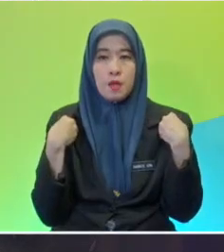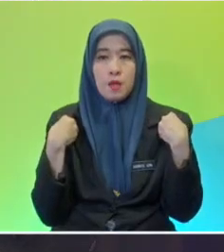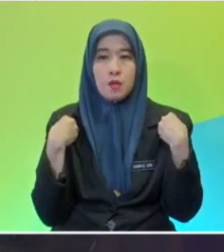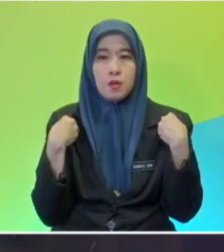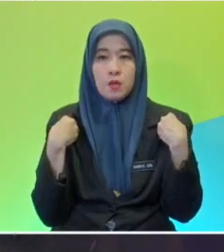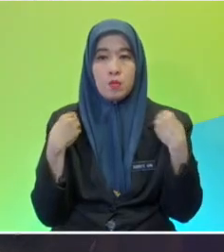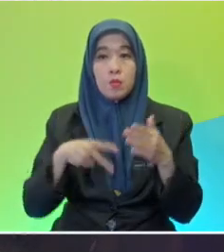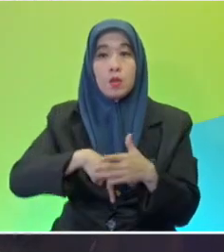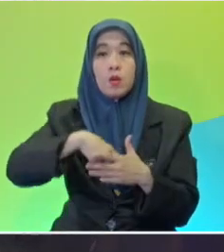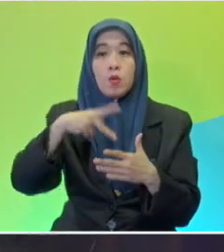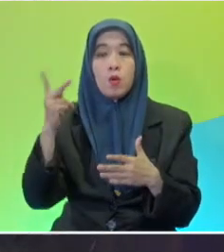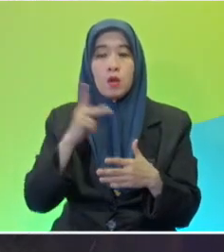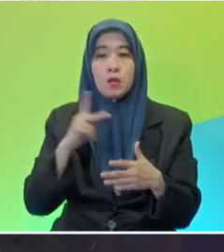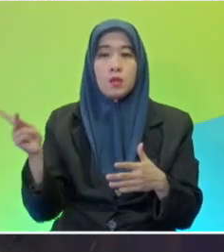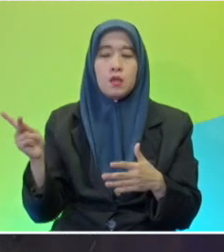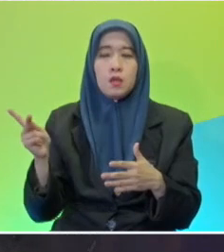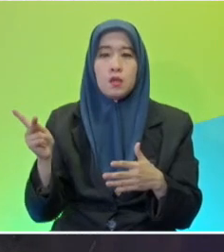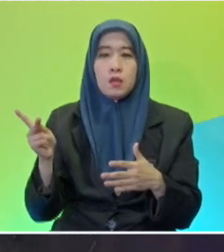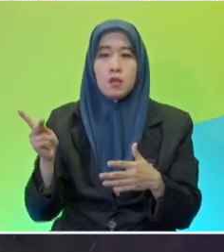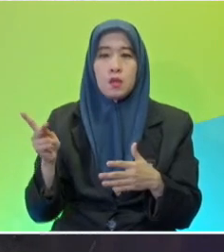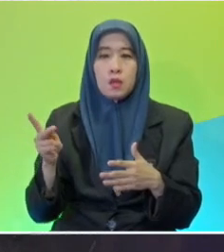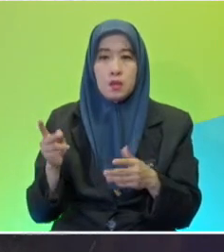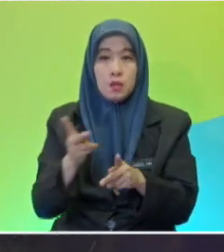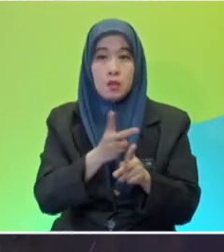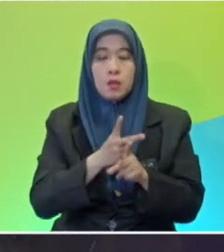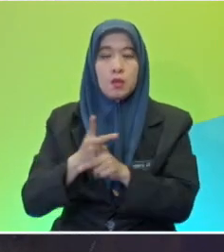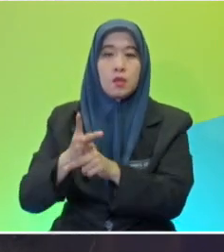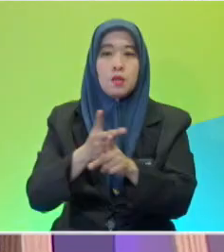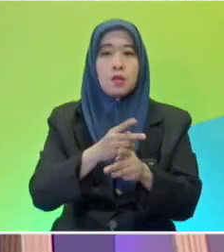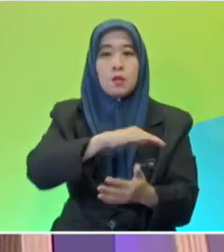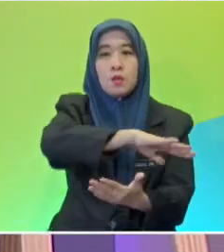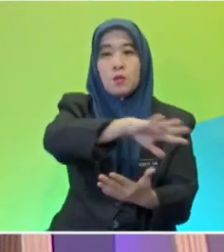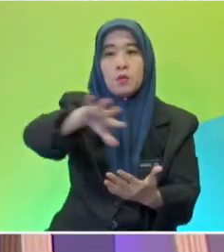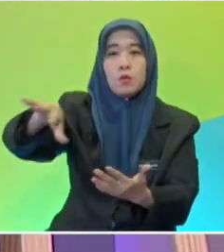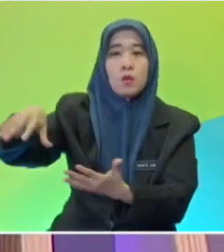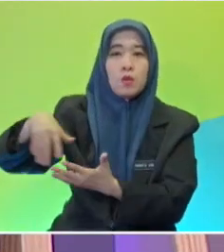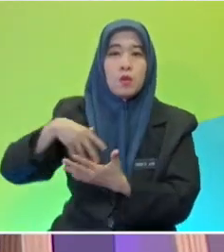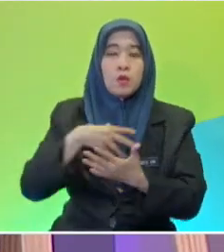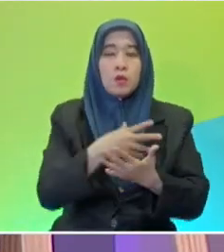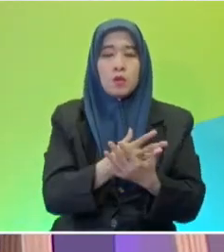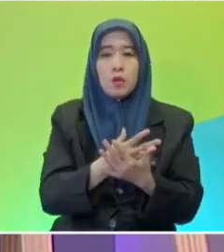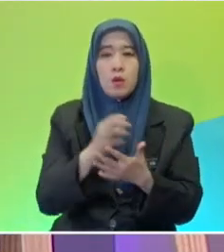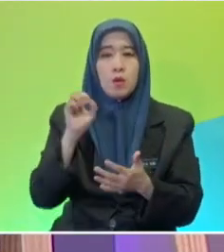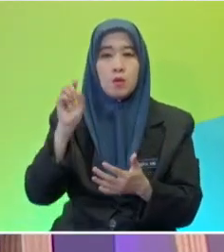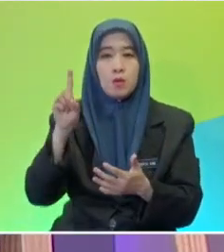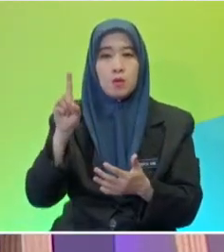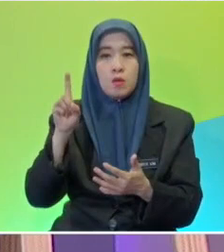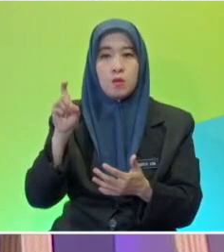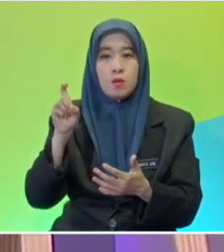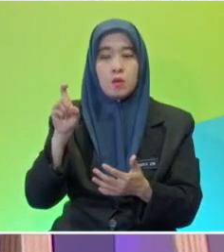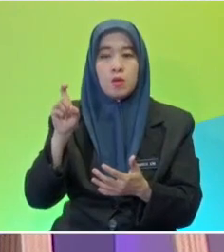then they always control our surrounding temperature, because the oxygen they are giving us, it will reduce